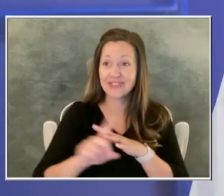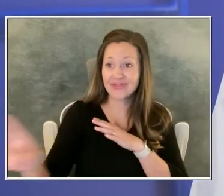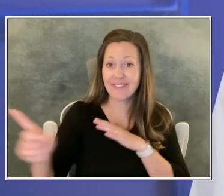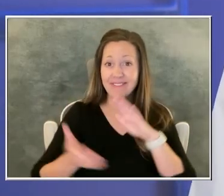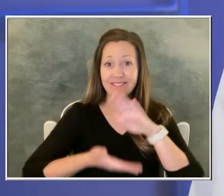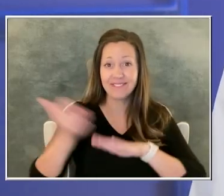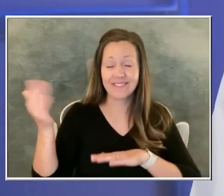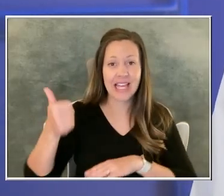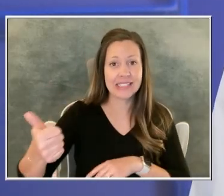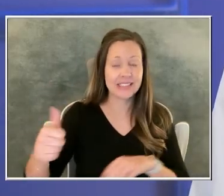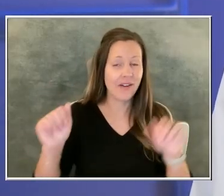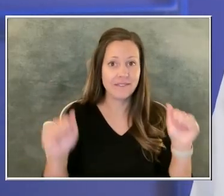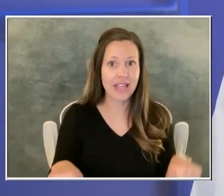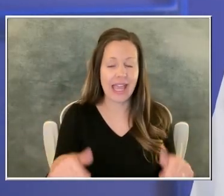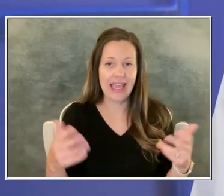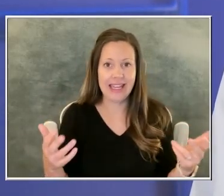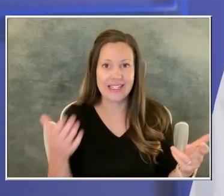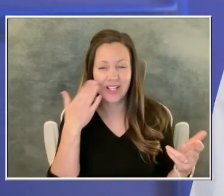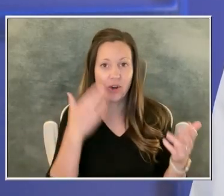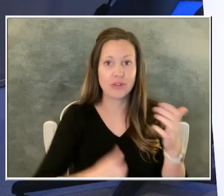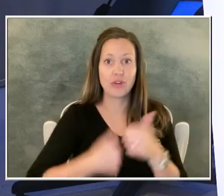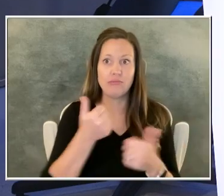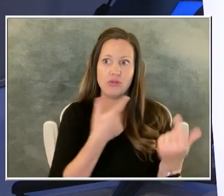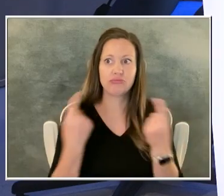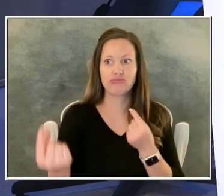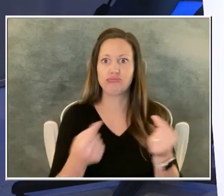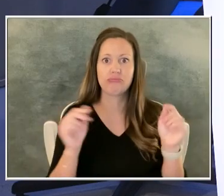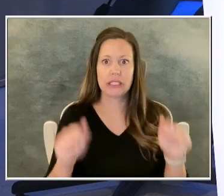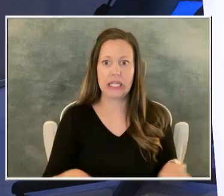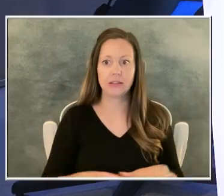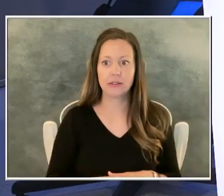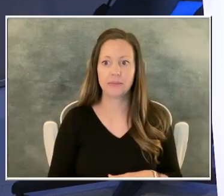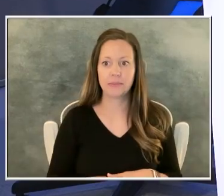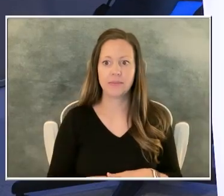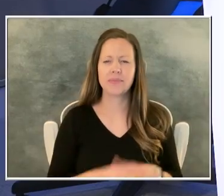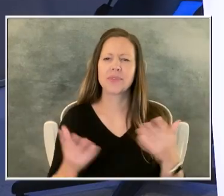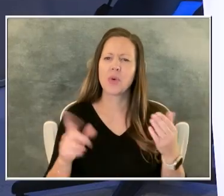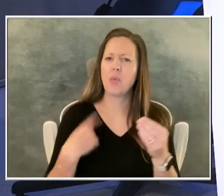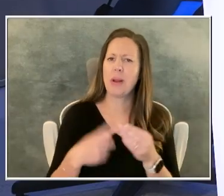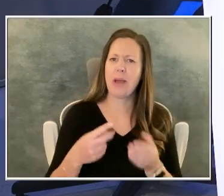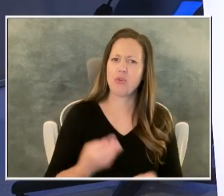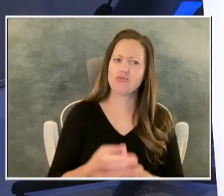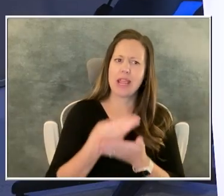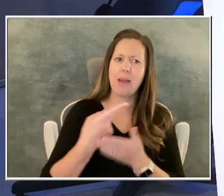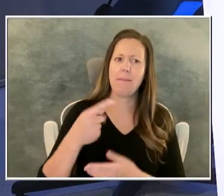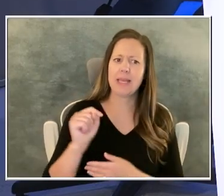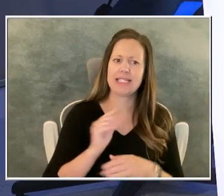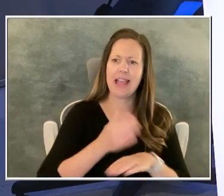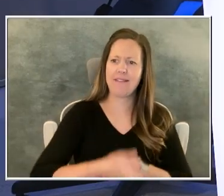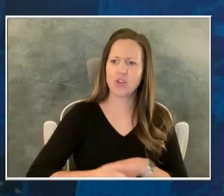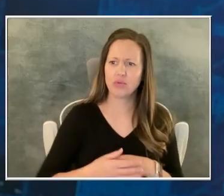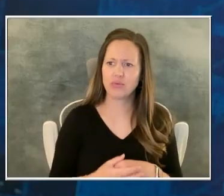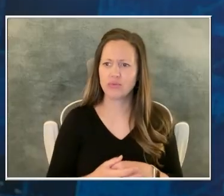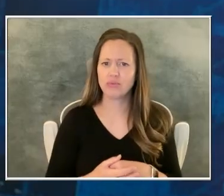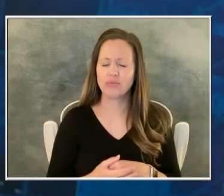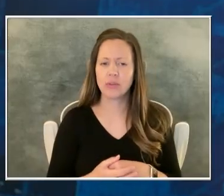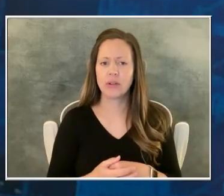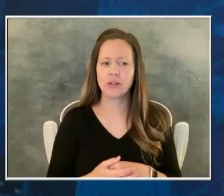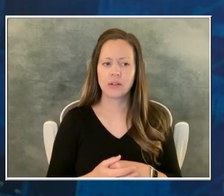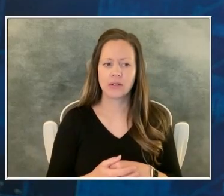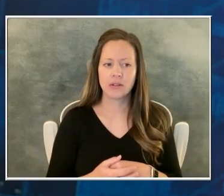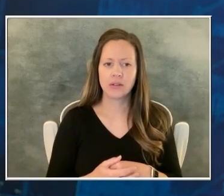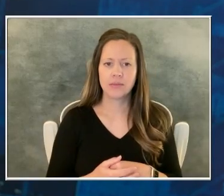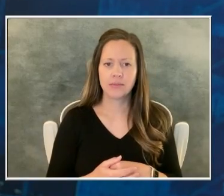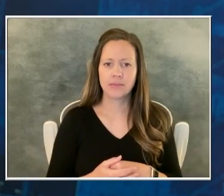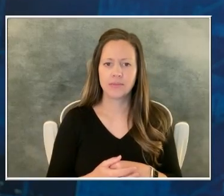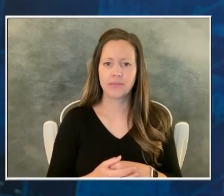So you can do most activities right away. Dr. Darsh, what about rehab or physical therapy after? I think most people, if they're able to do it, doing